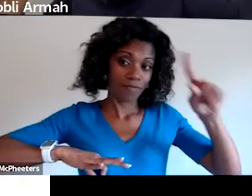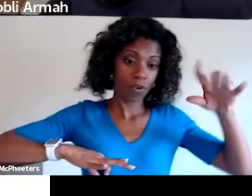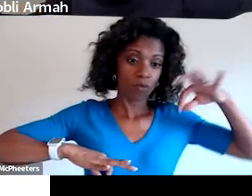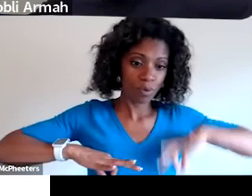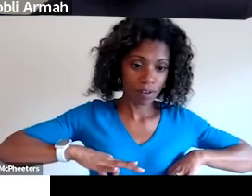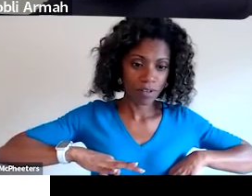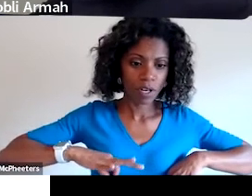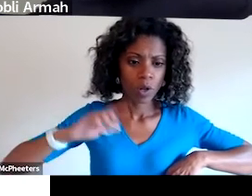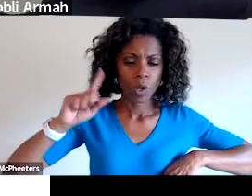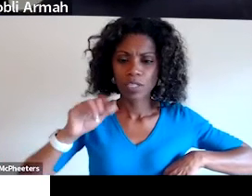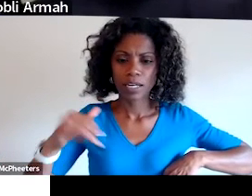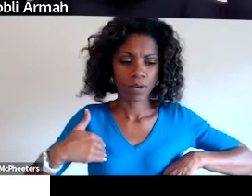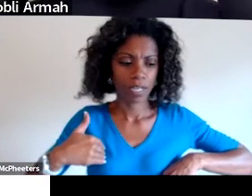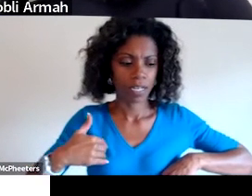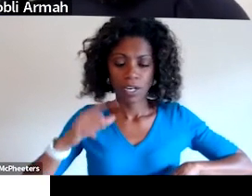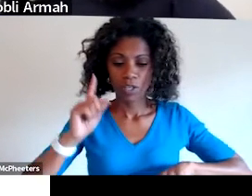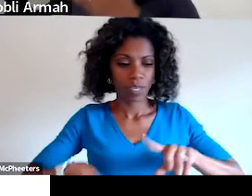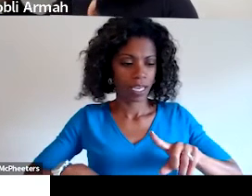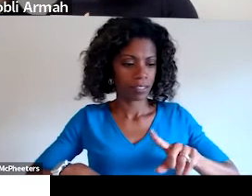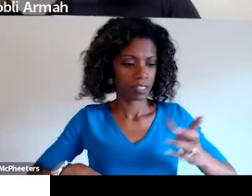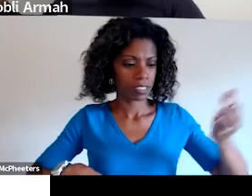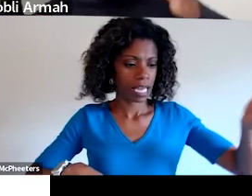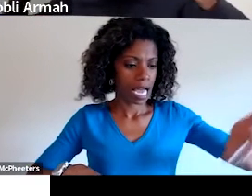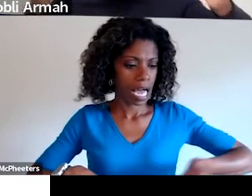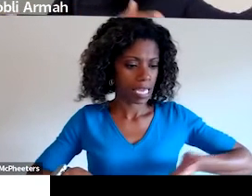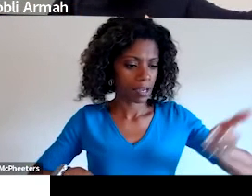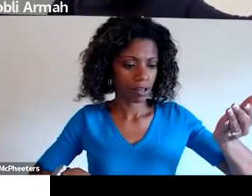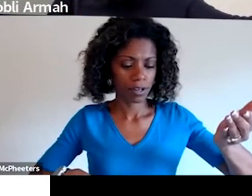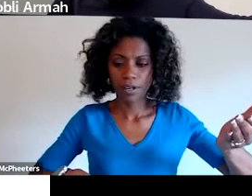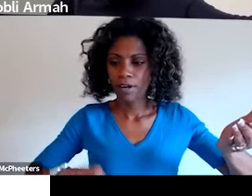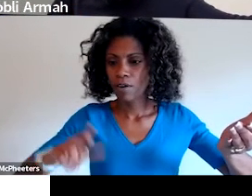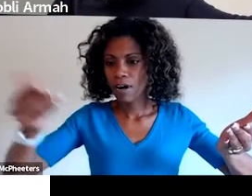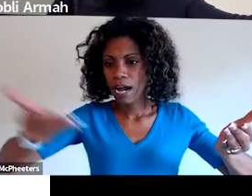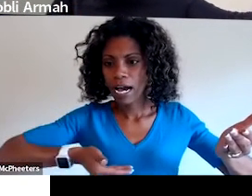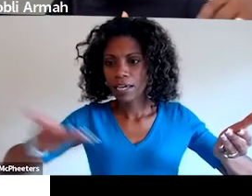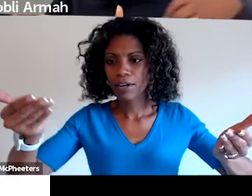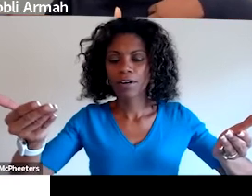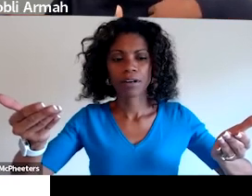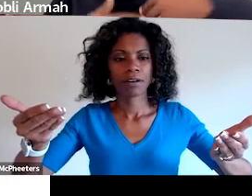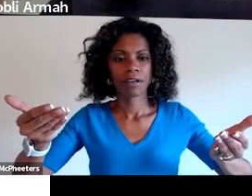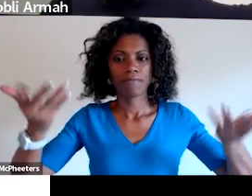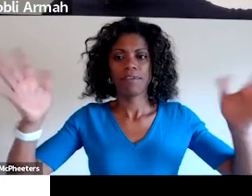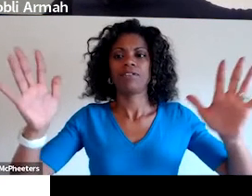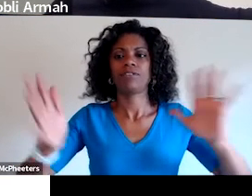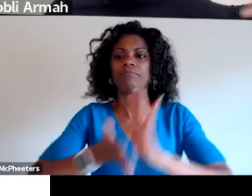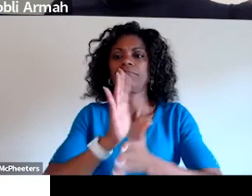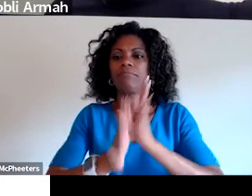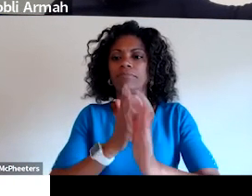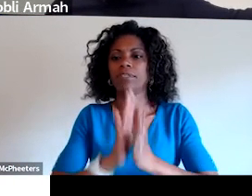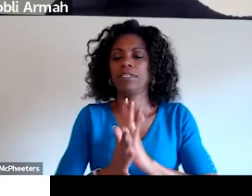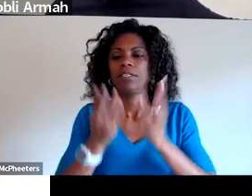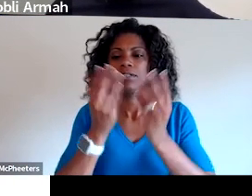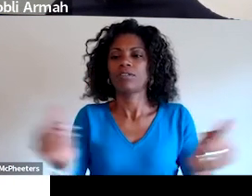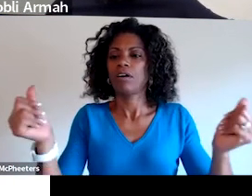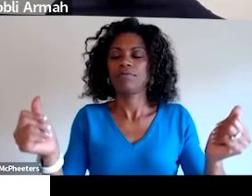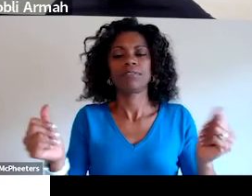your way out of this issue. You just can't go find the model minority, give them a chief equity title, and then think that that